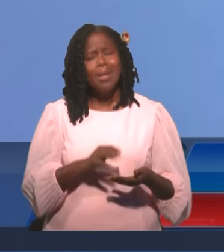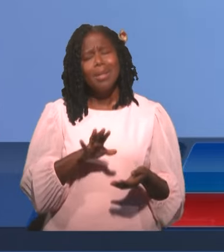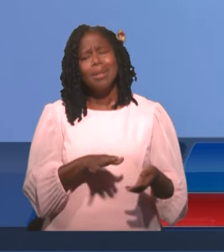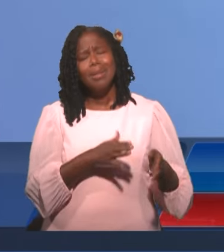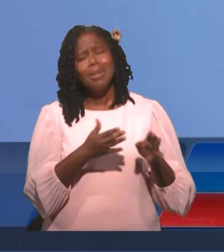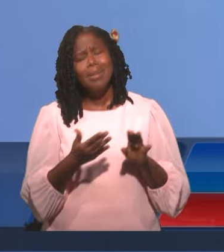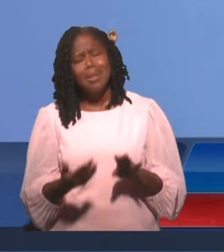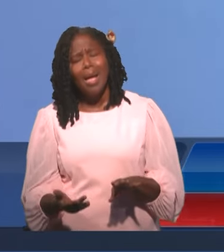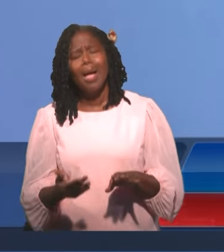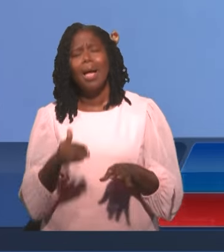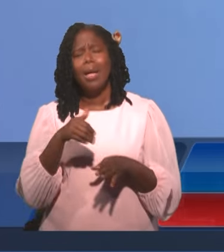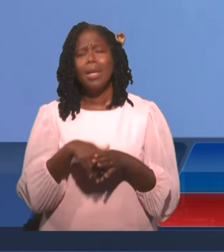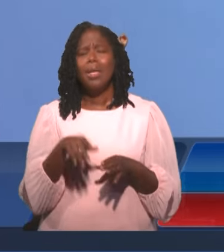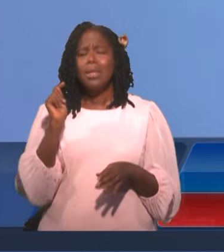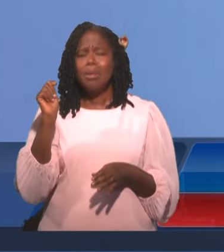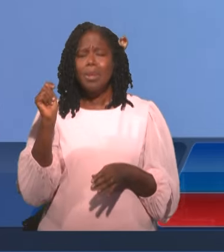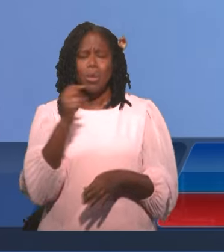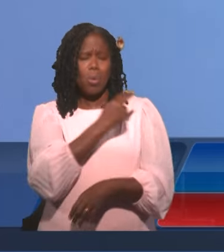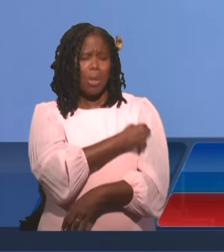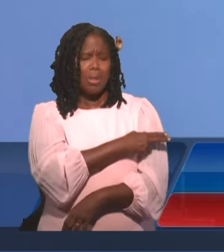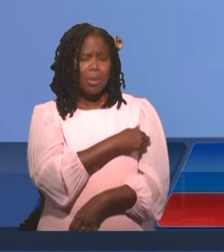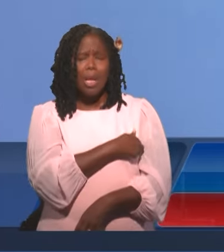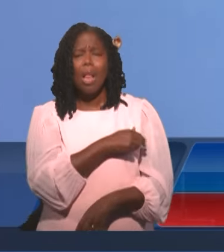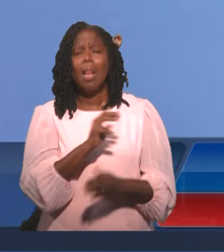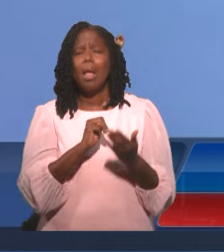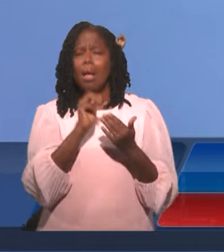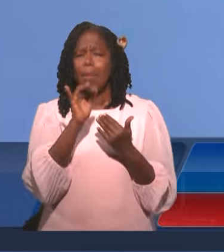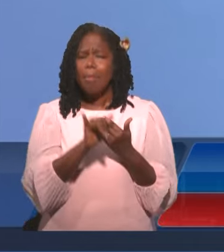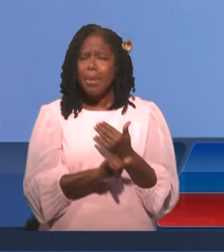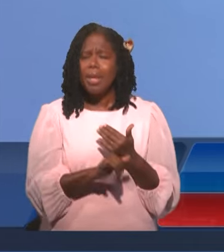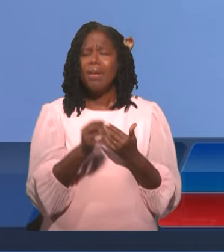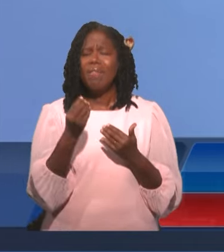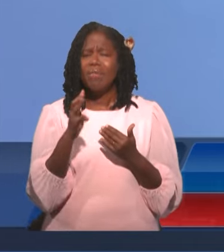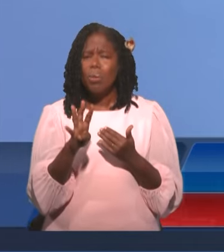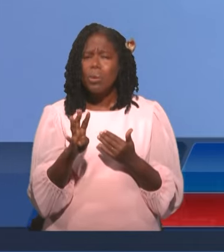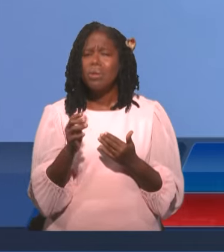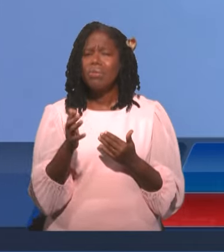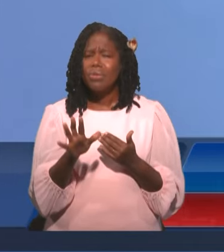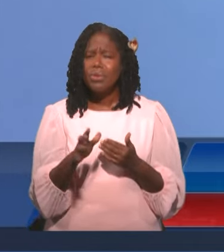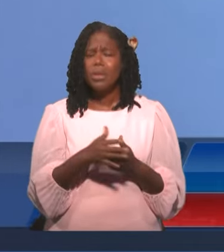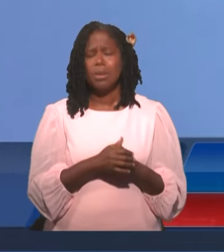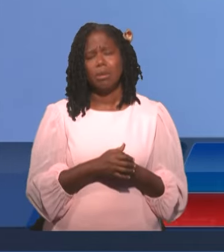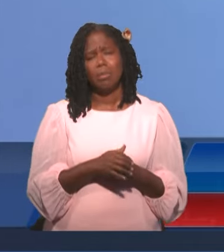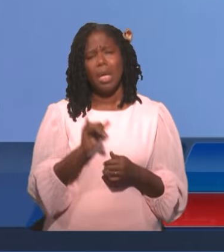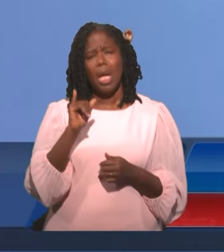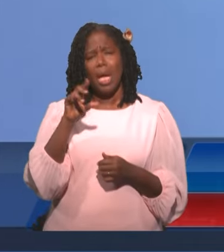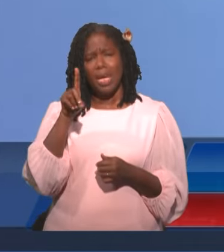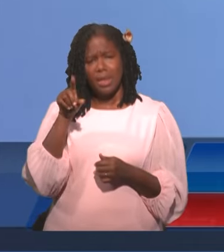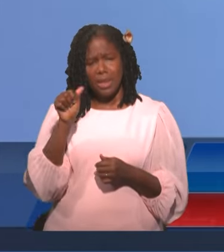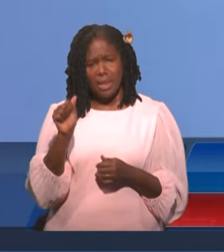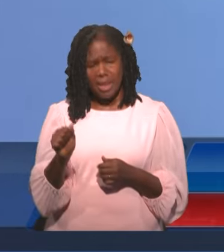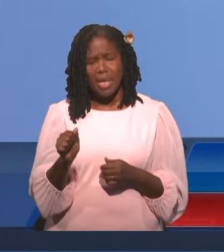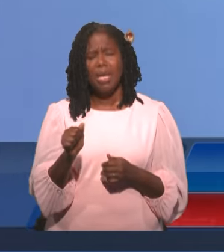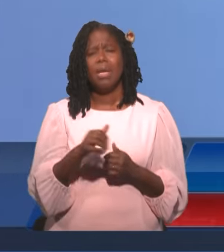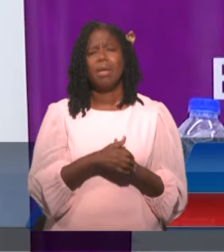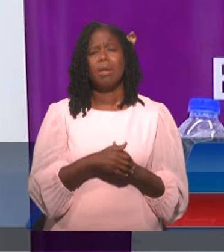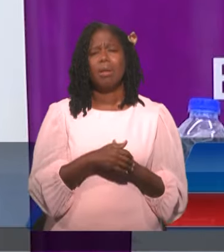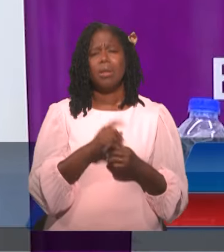on May 14th and 15th. This time by leader of the Innovative Democratic Alliance, Dr. Denise